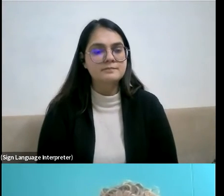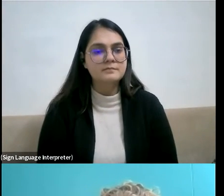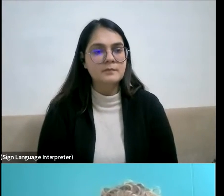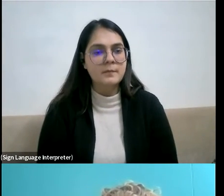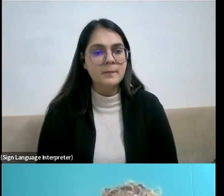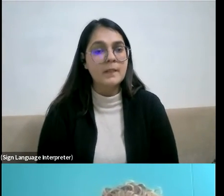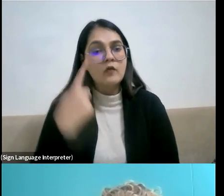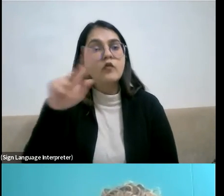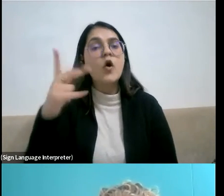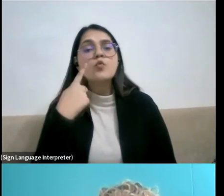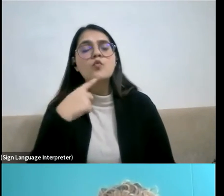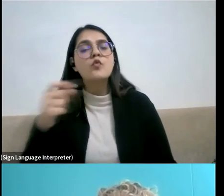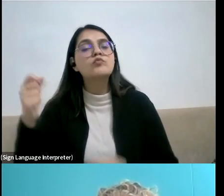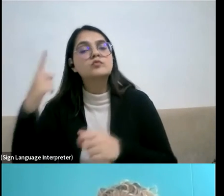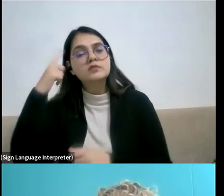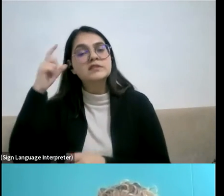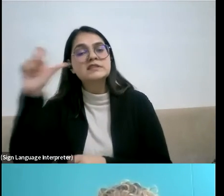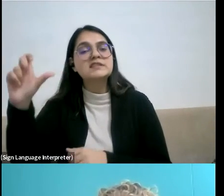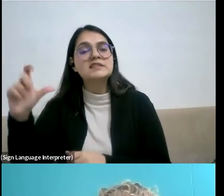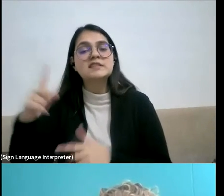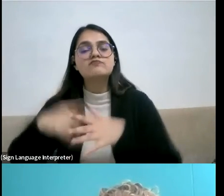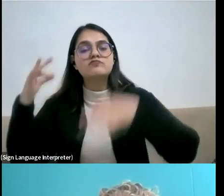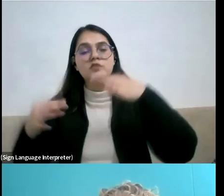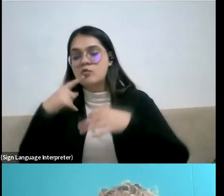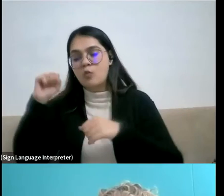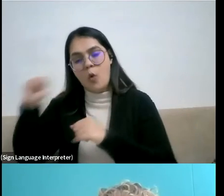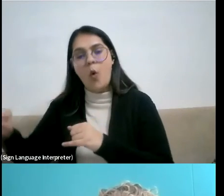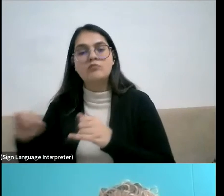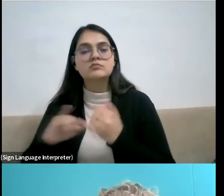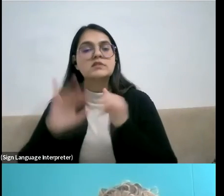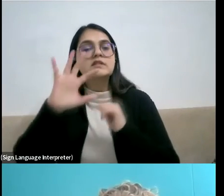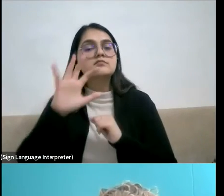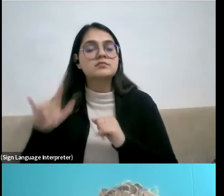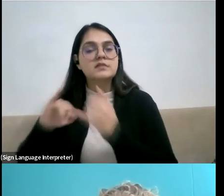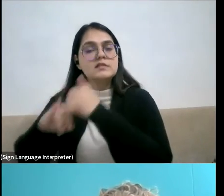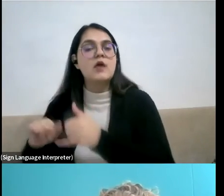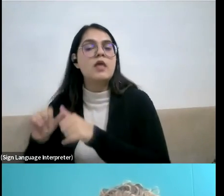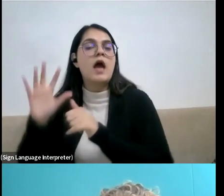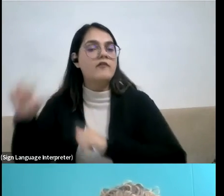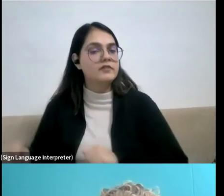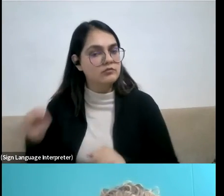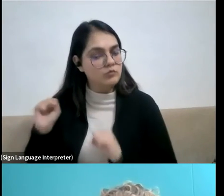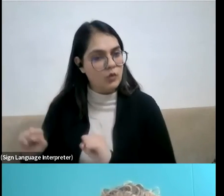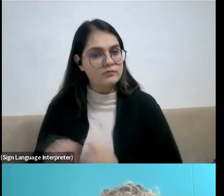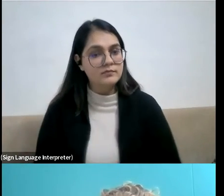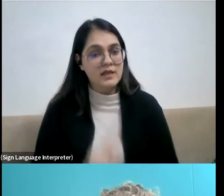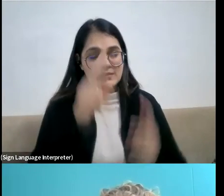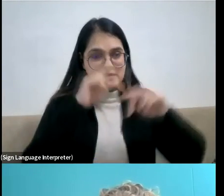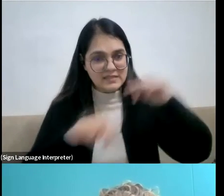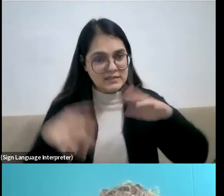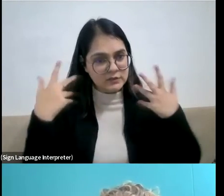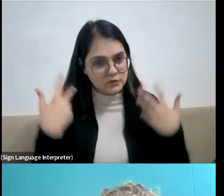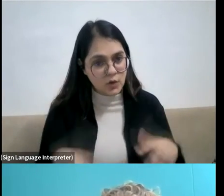South African Chief Justice Pius Lanka. She also served as a researcher at